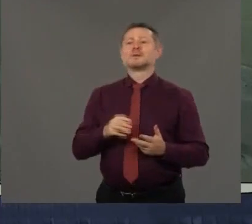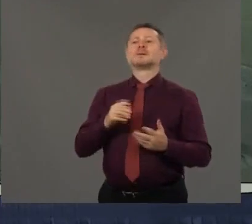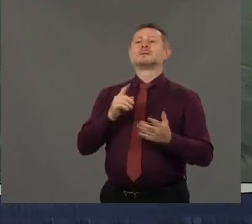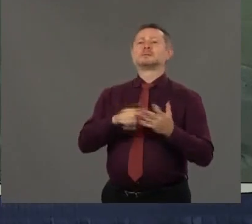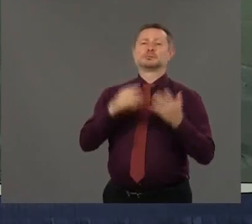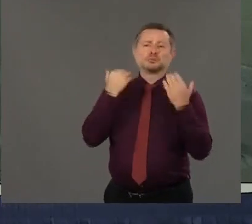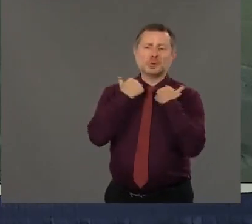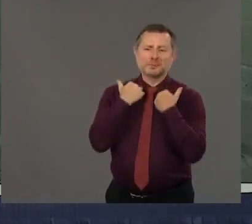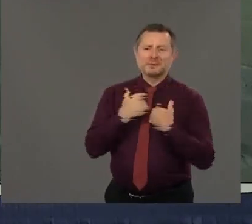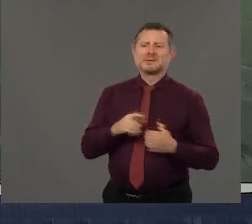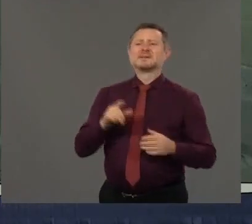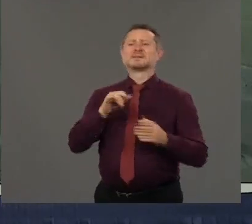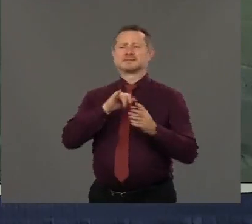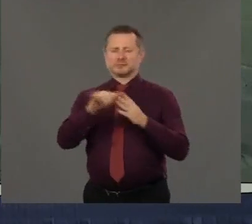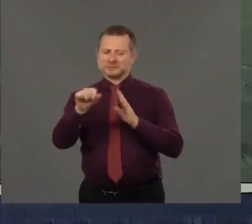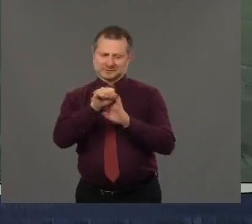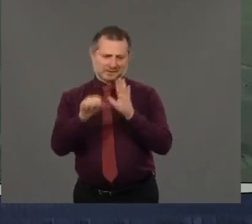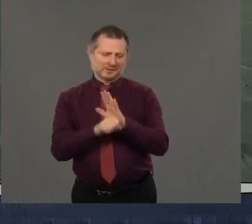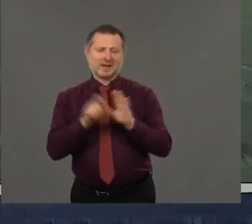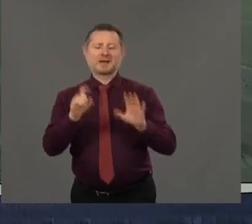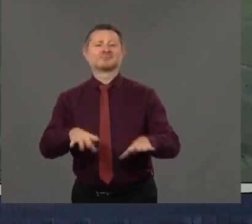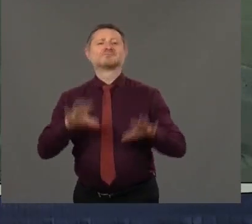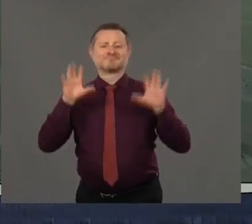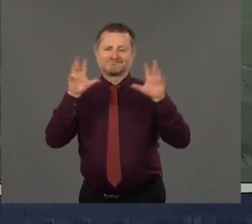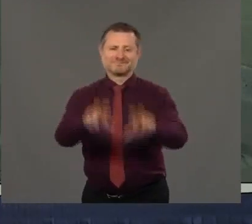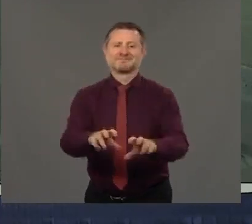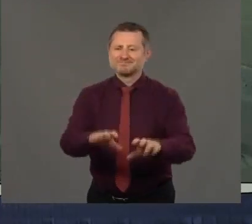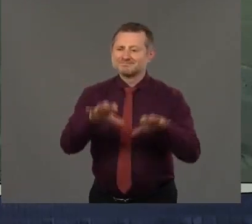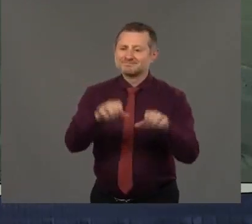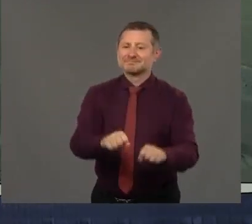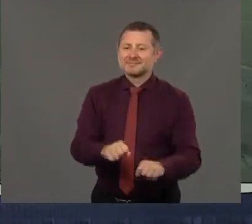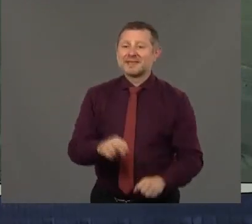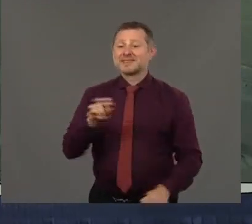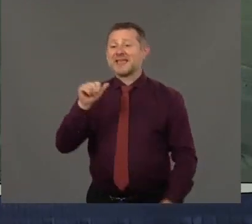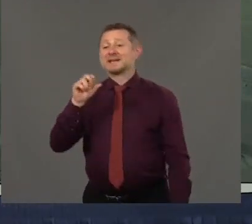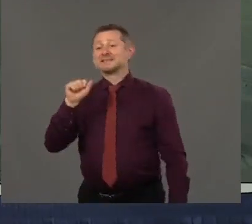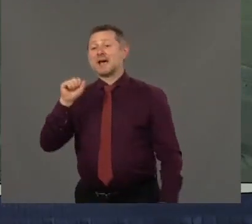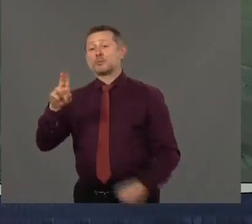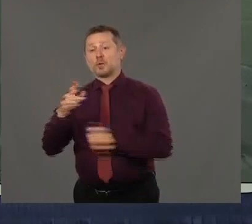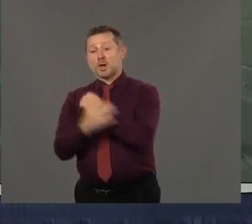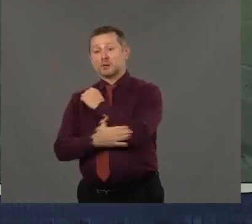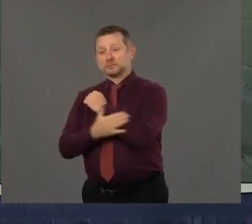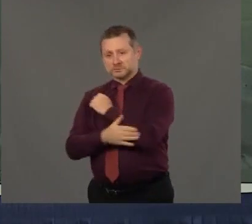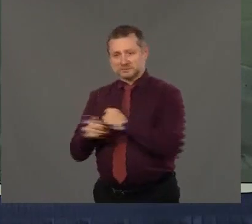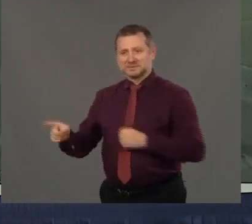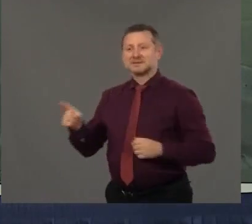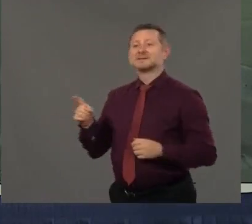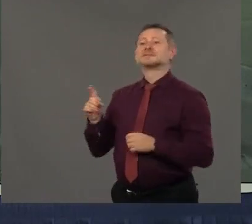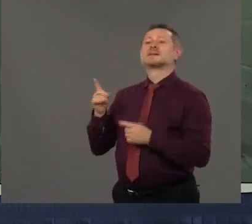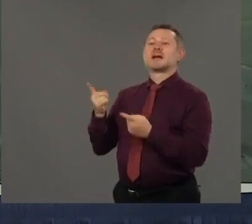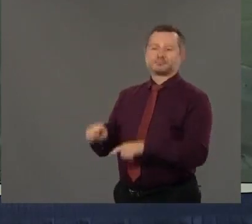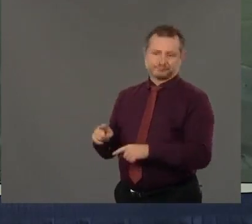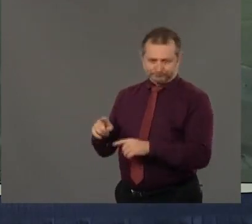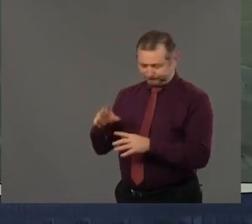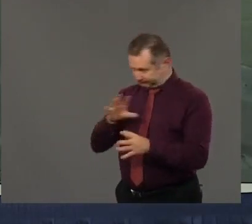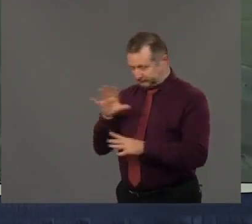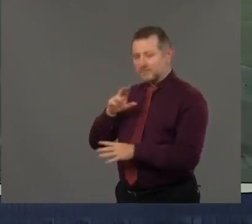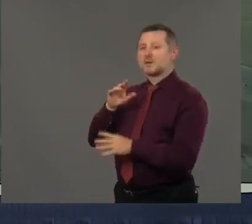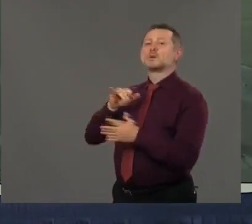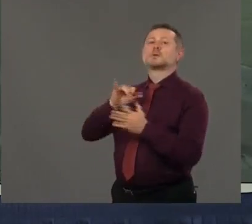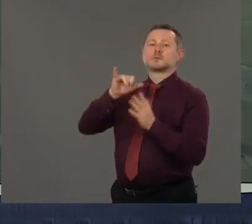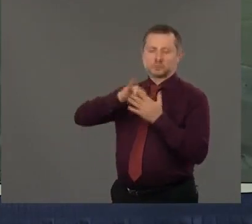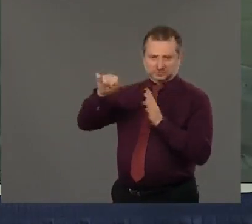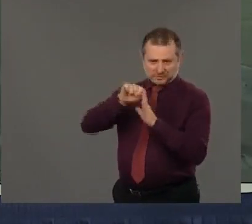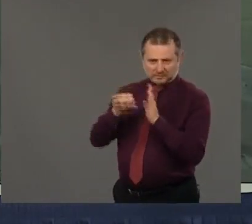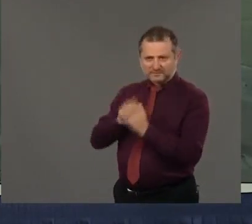to step in. Nassau County was virtually bankrupt. The state had to step in. Erie County,